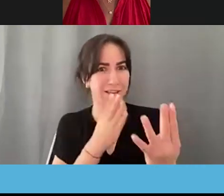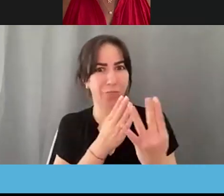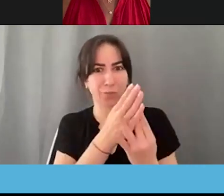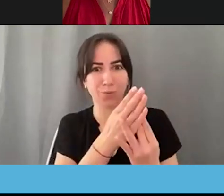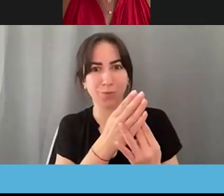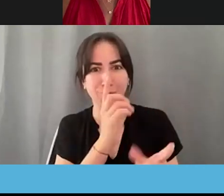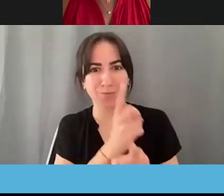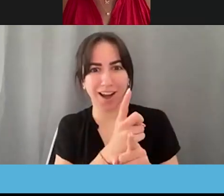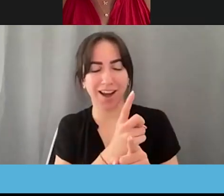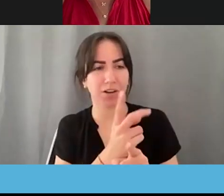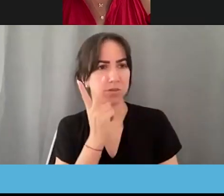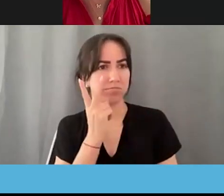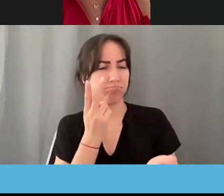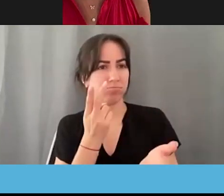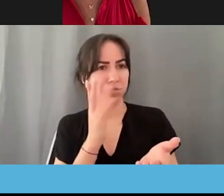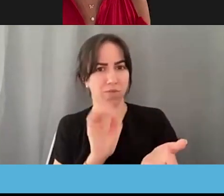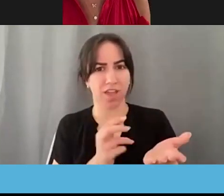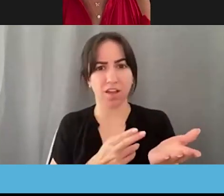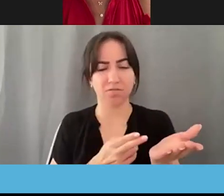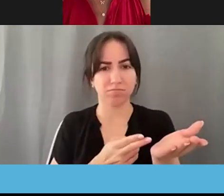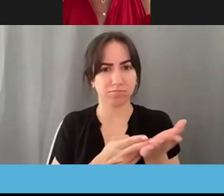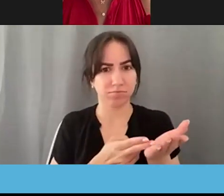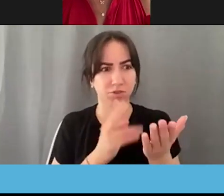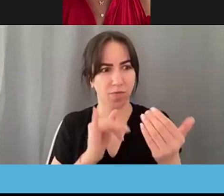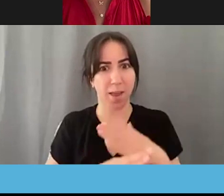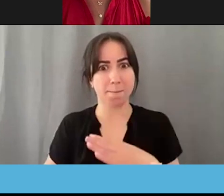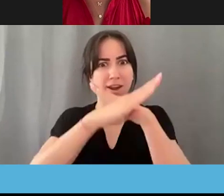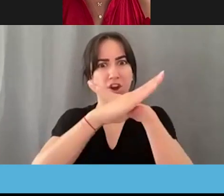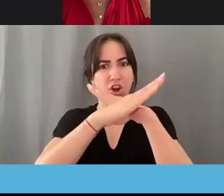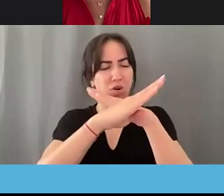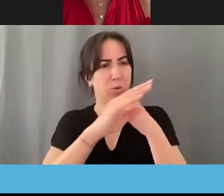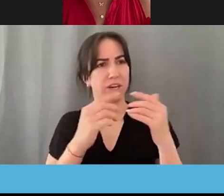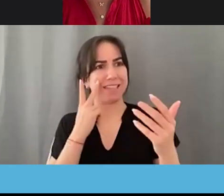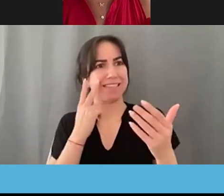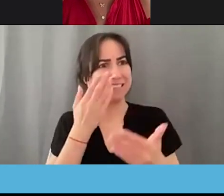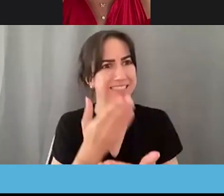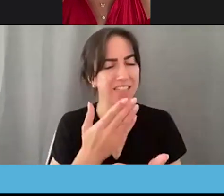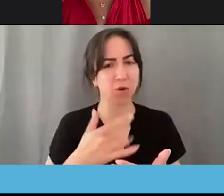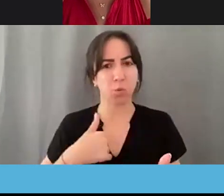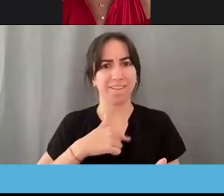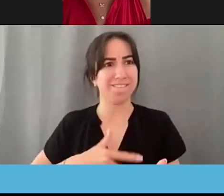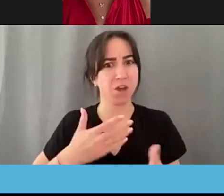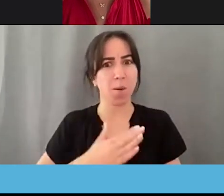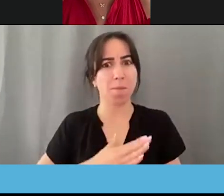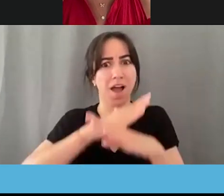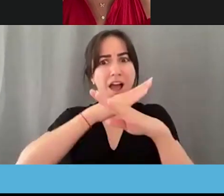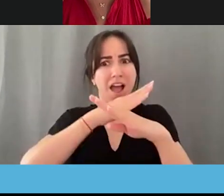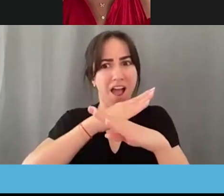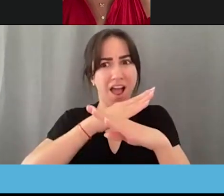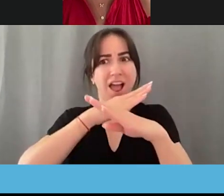the transparency of this kind of barrier that exists. So it's there and we feel it, but we can't see